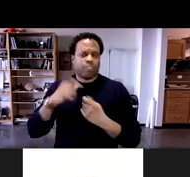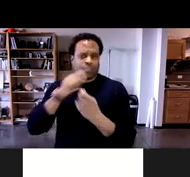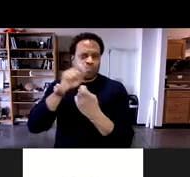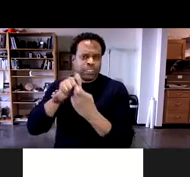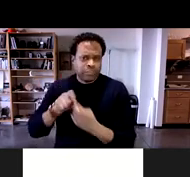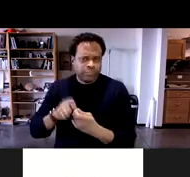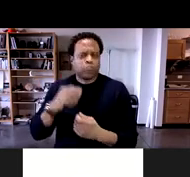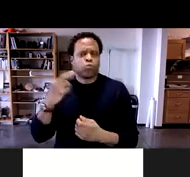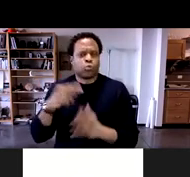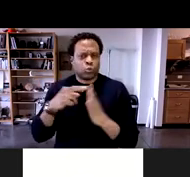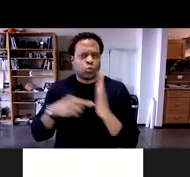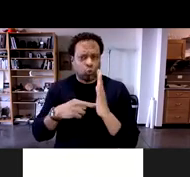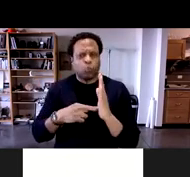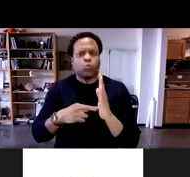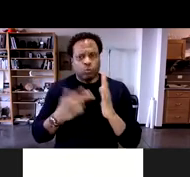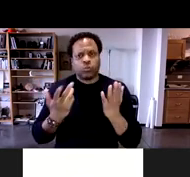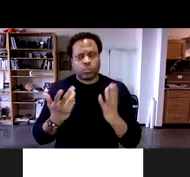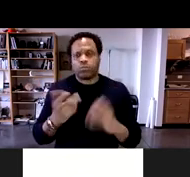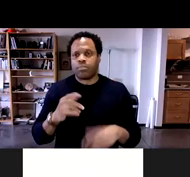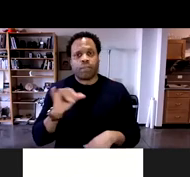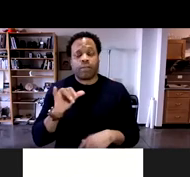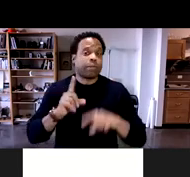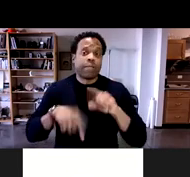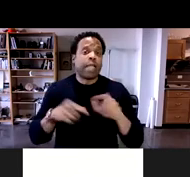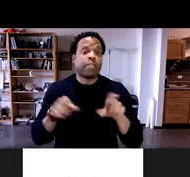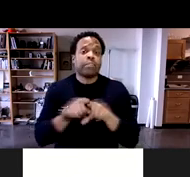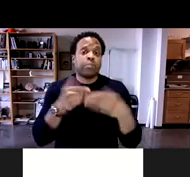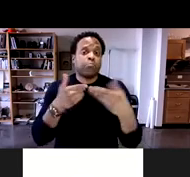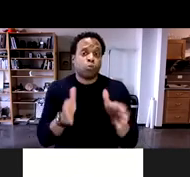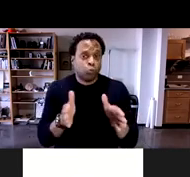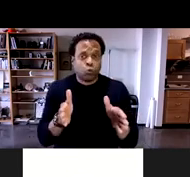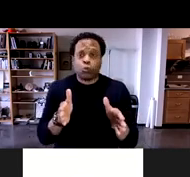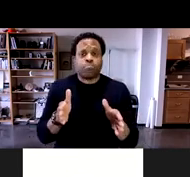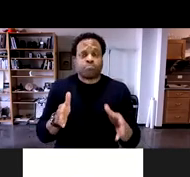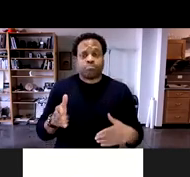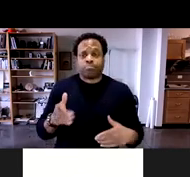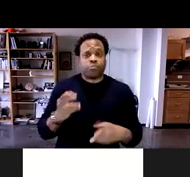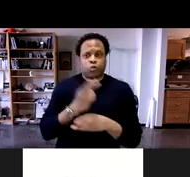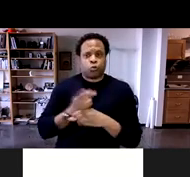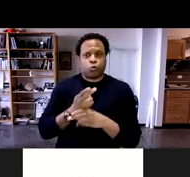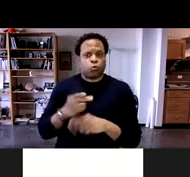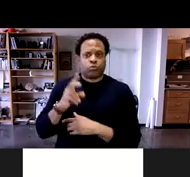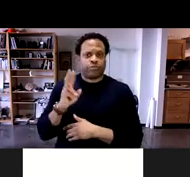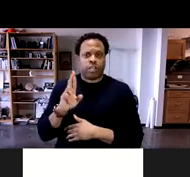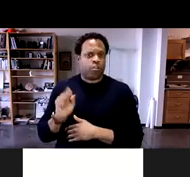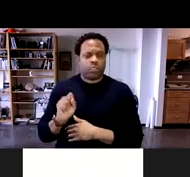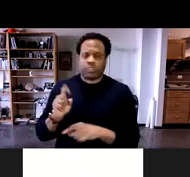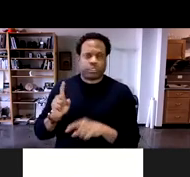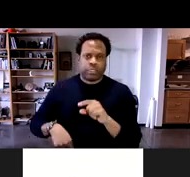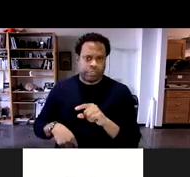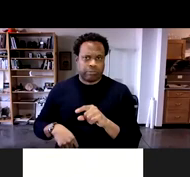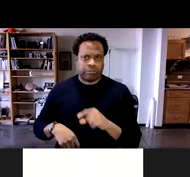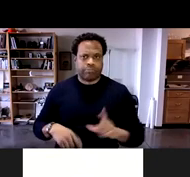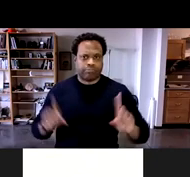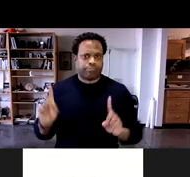the FCC, the Federal Communications Commission. They have a specific budget and rule set for that. But that's not allowed to be